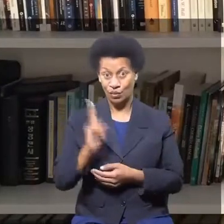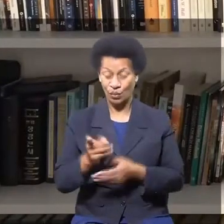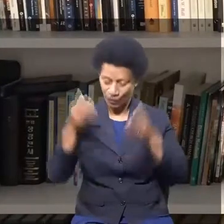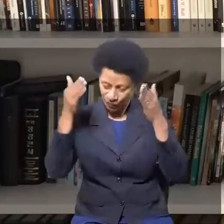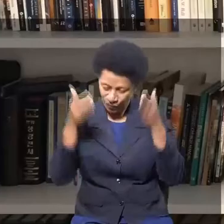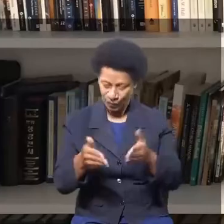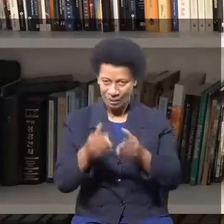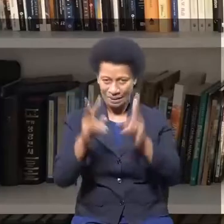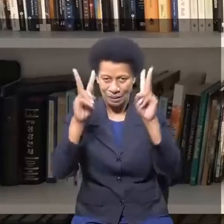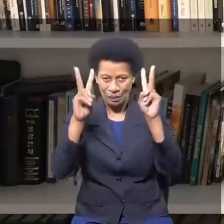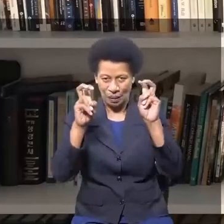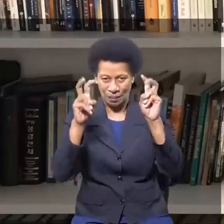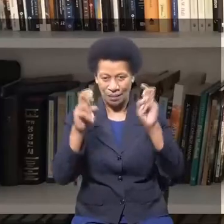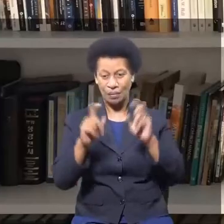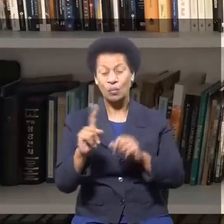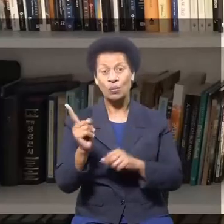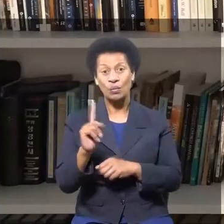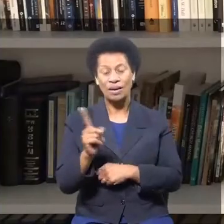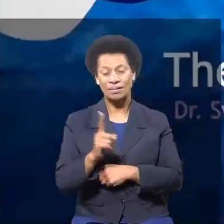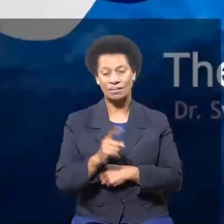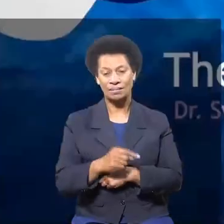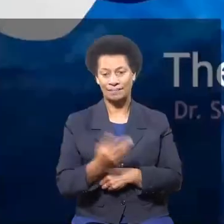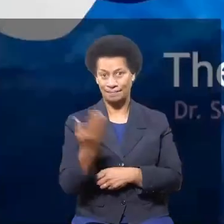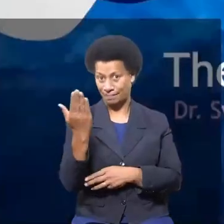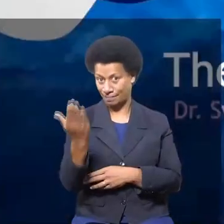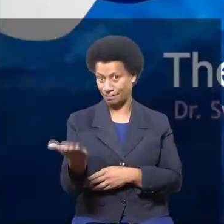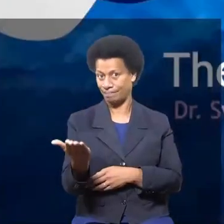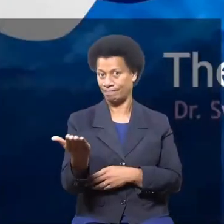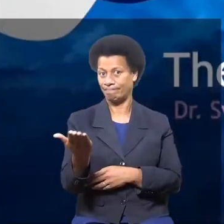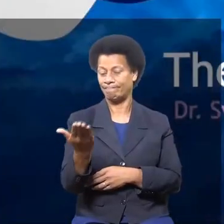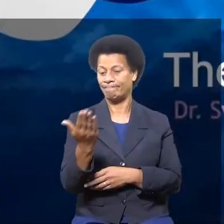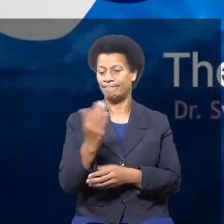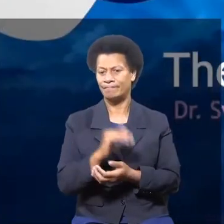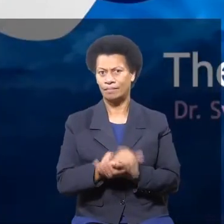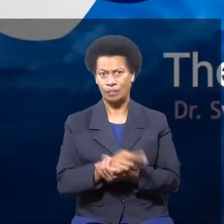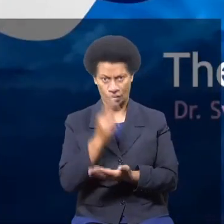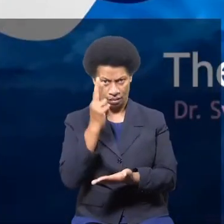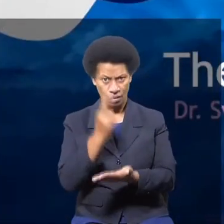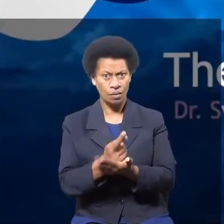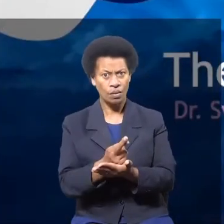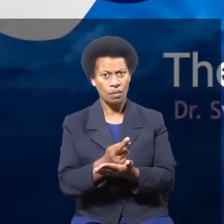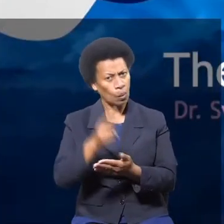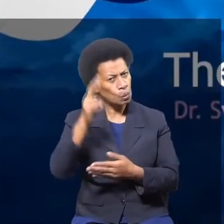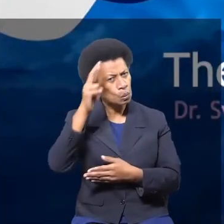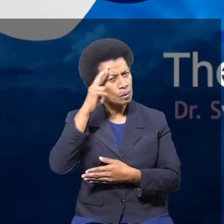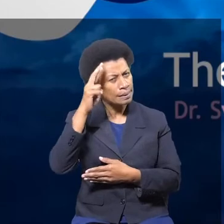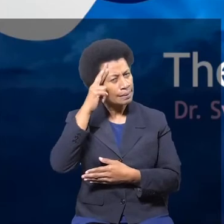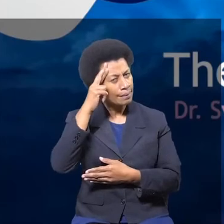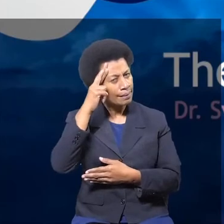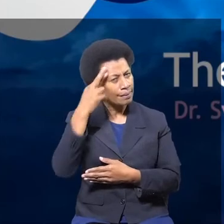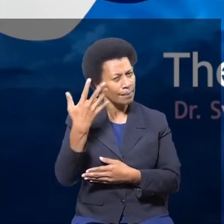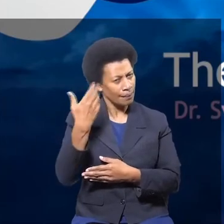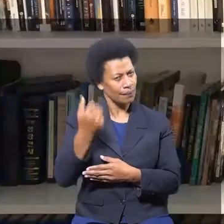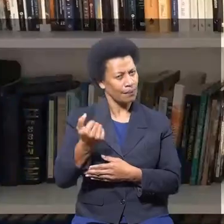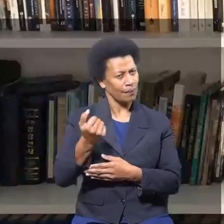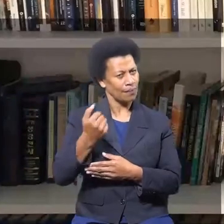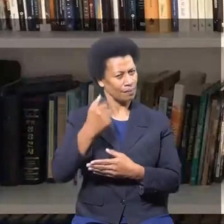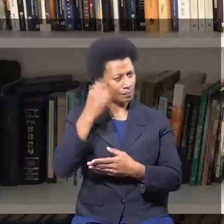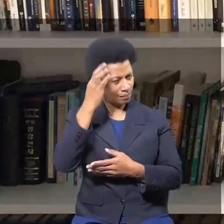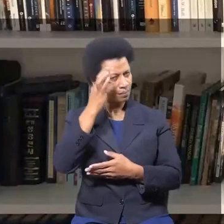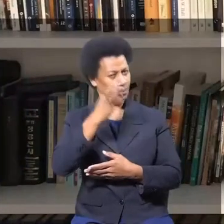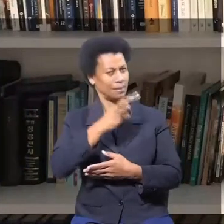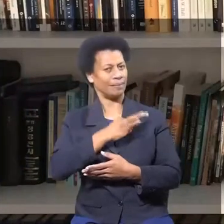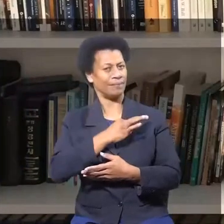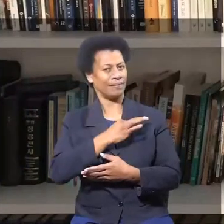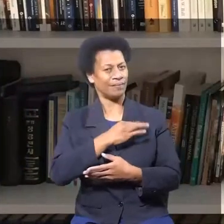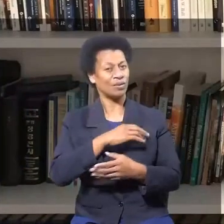very important topic. And the topic is this, the logic of creation. Is there logical reasons why we